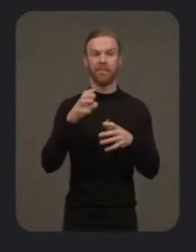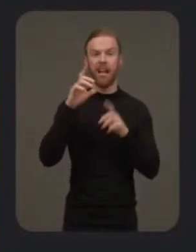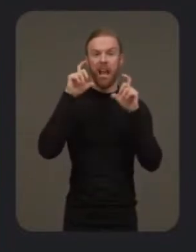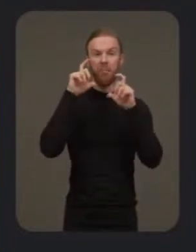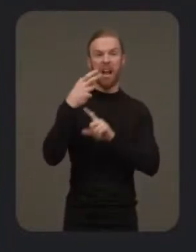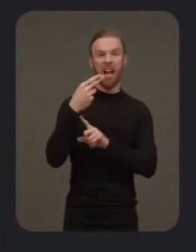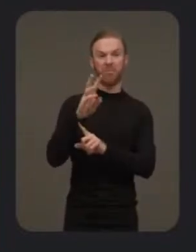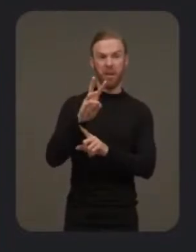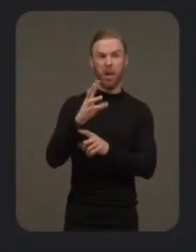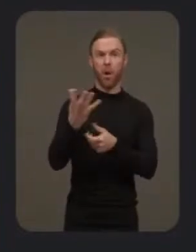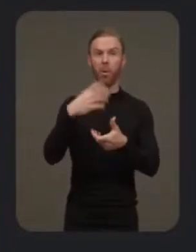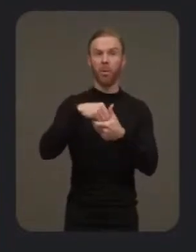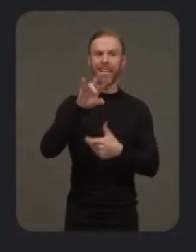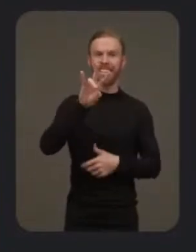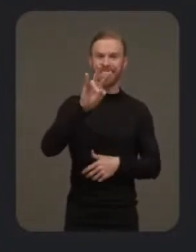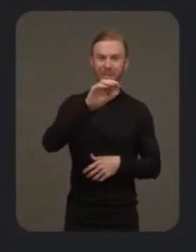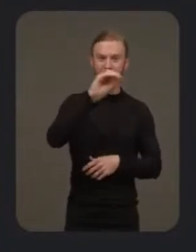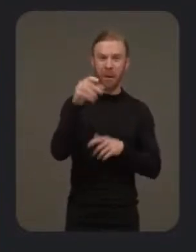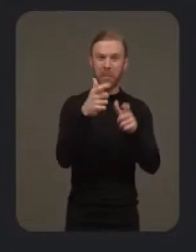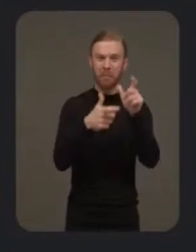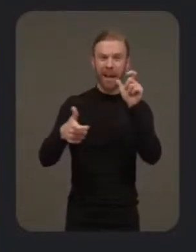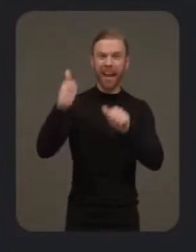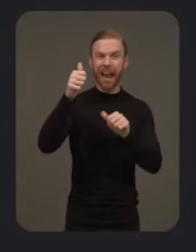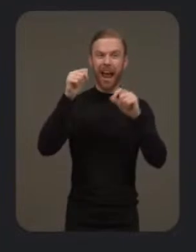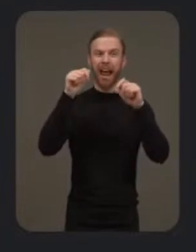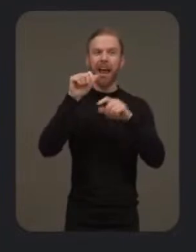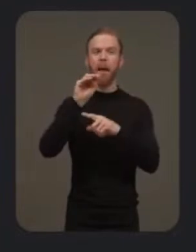72% bigger main camera sensor.